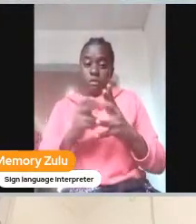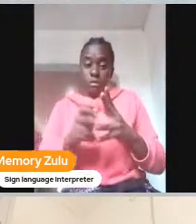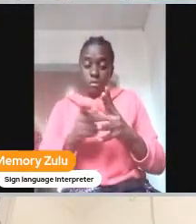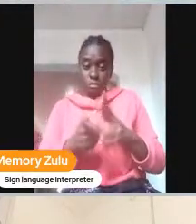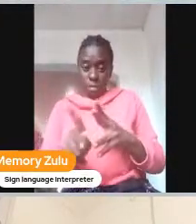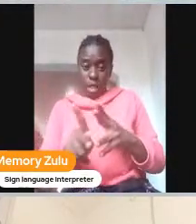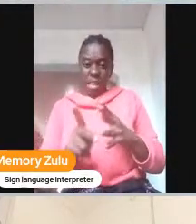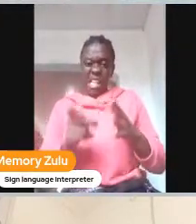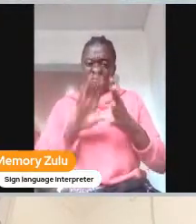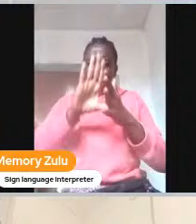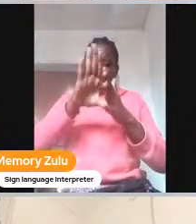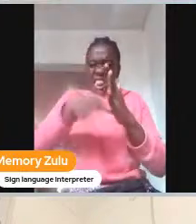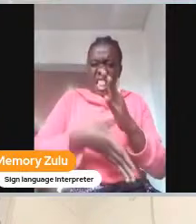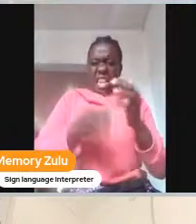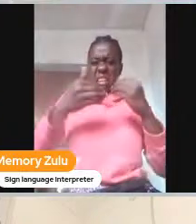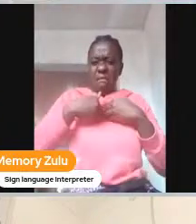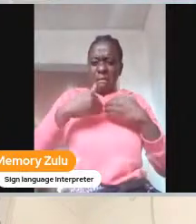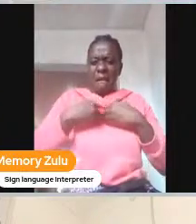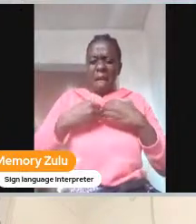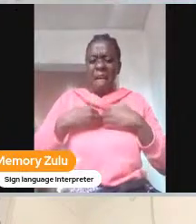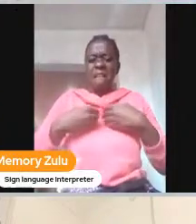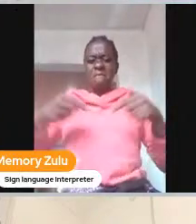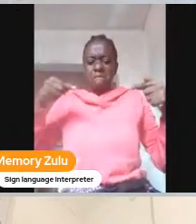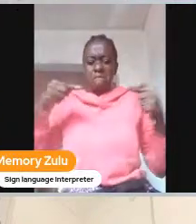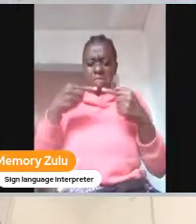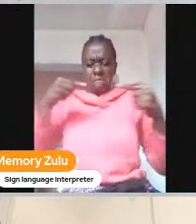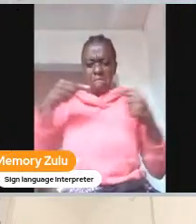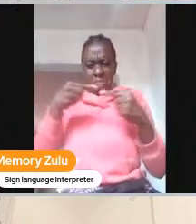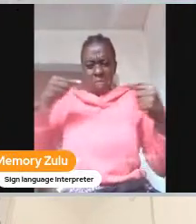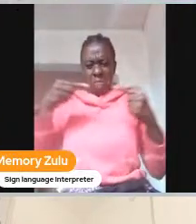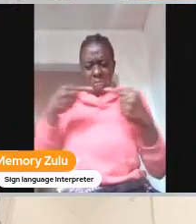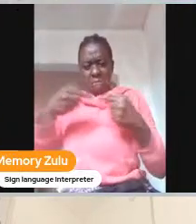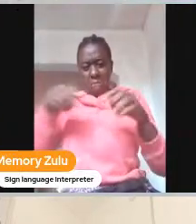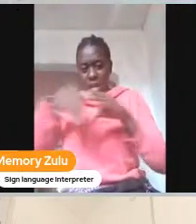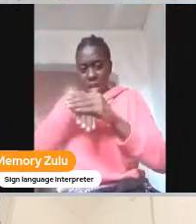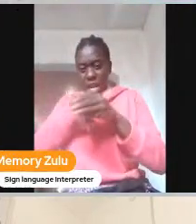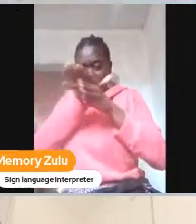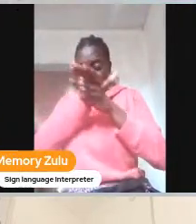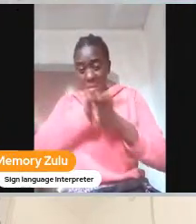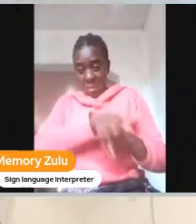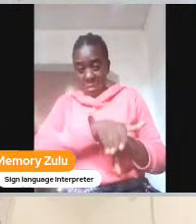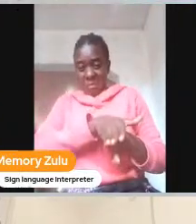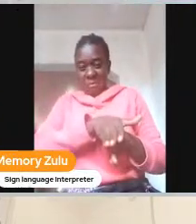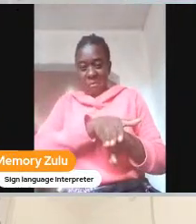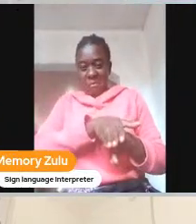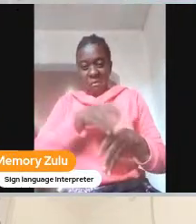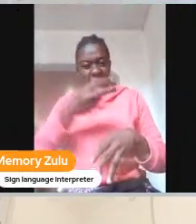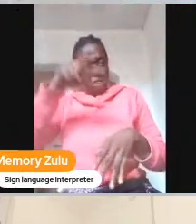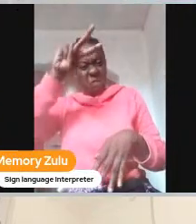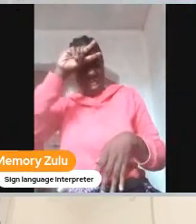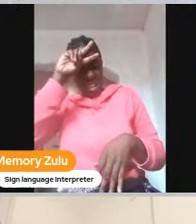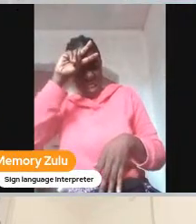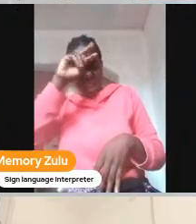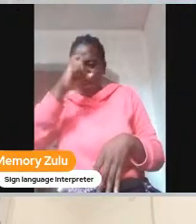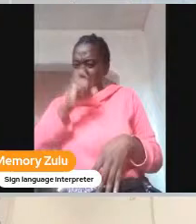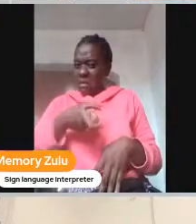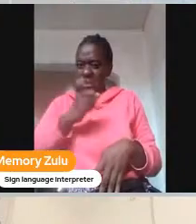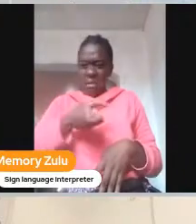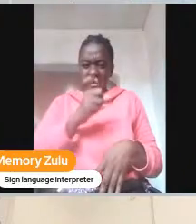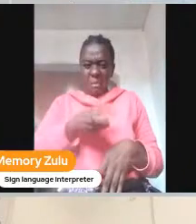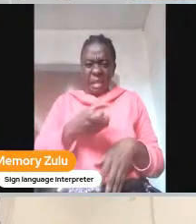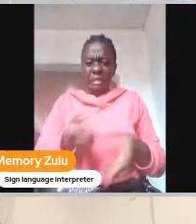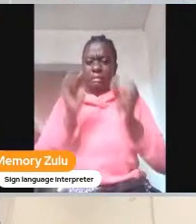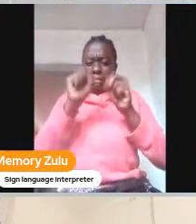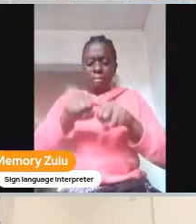inside. And then there's some swelling on the private parts. It can be a vagina or the penis. That one will